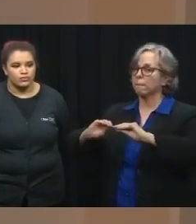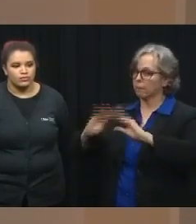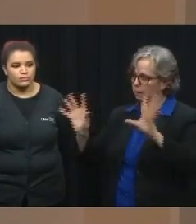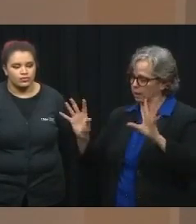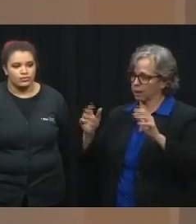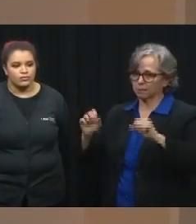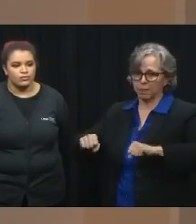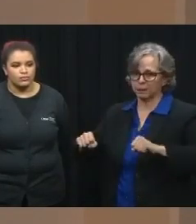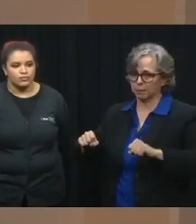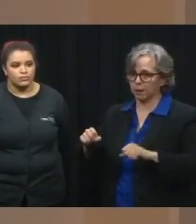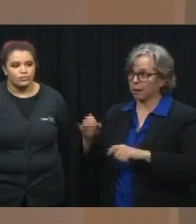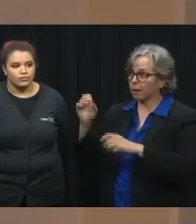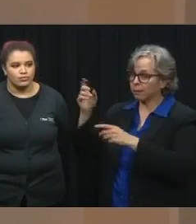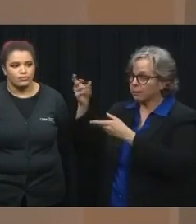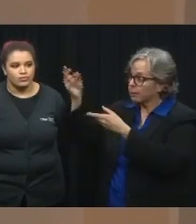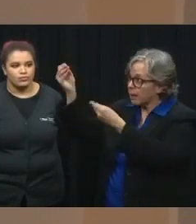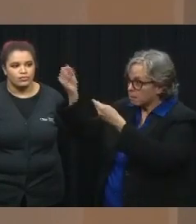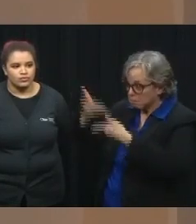release it. Thank you.